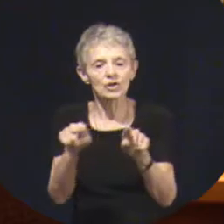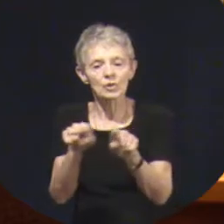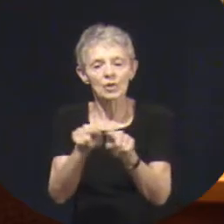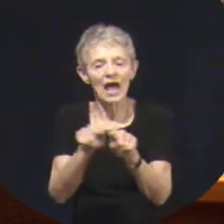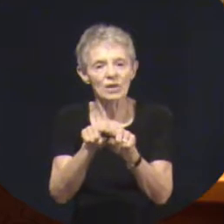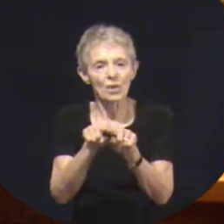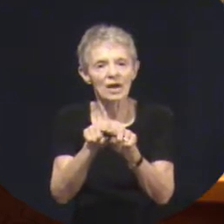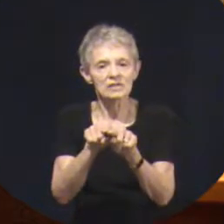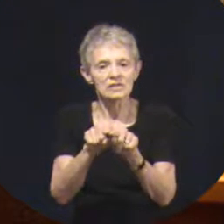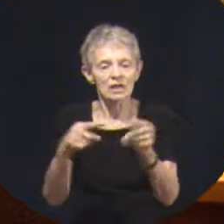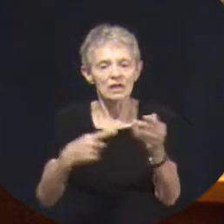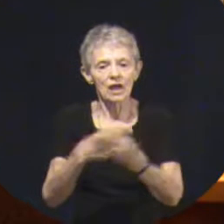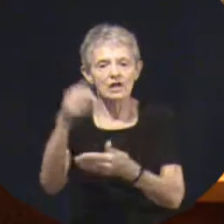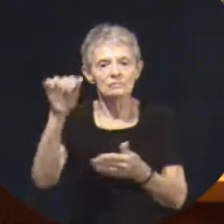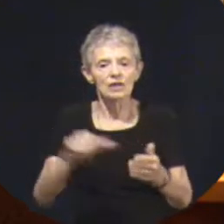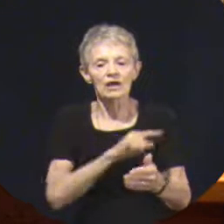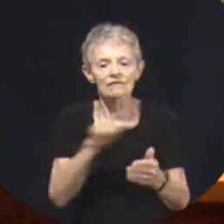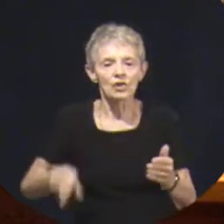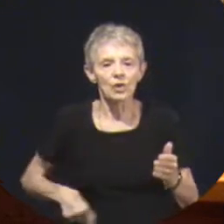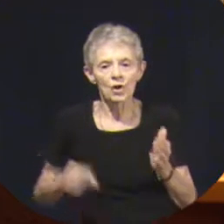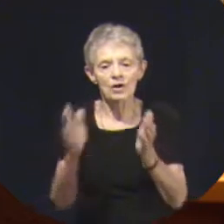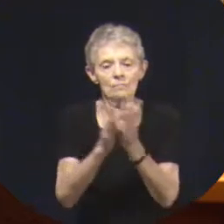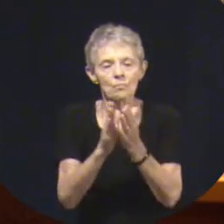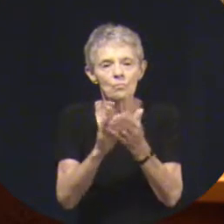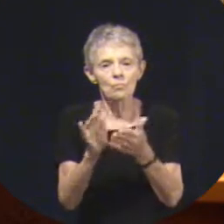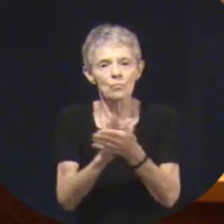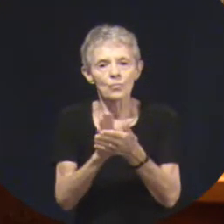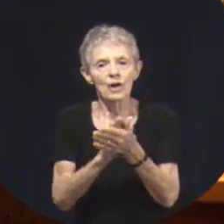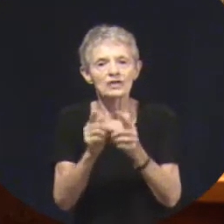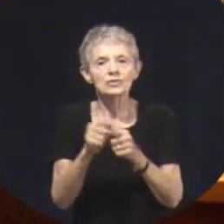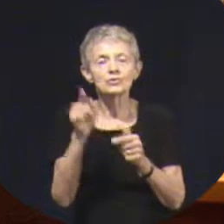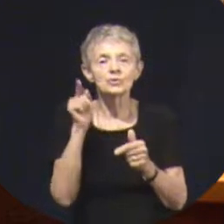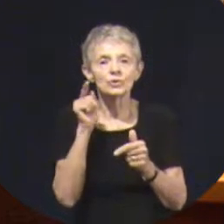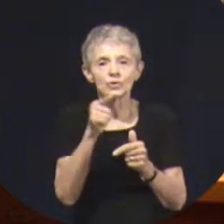The Gospel of the Lord. Praise to you, Lord Jesus Christ.